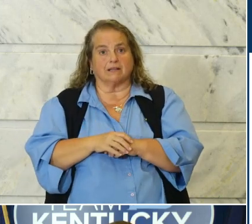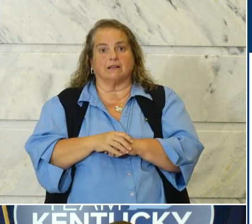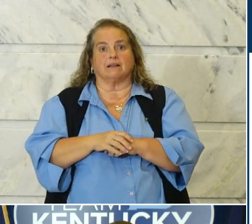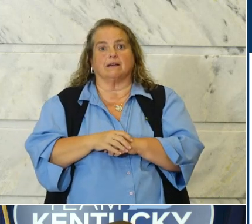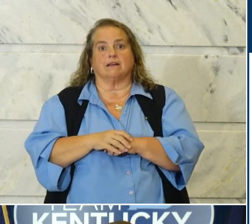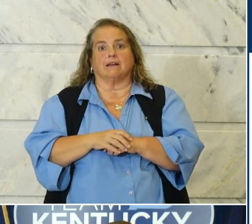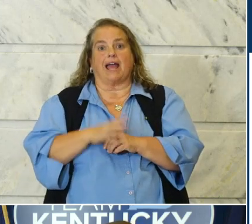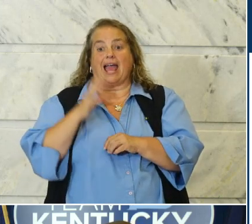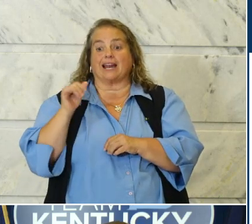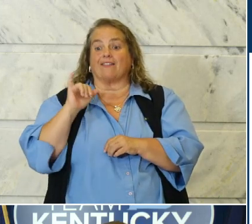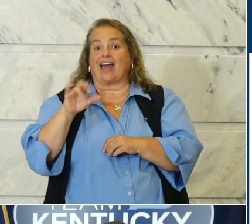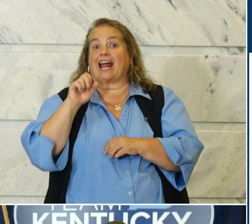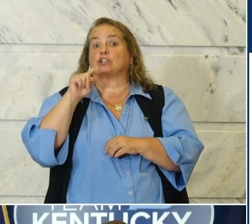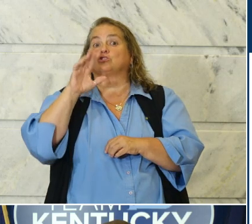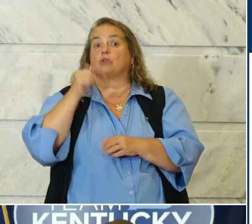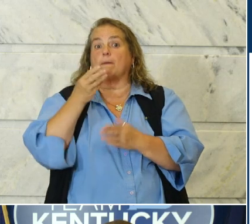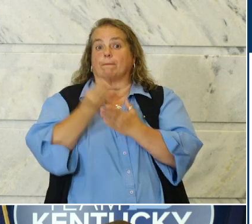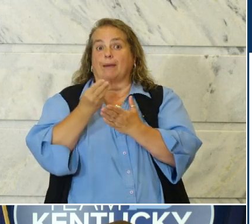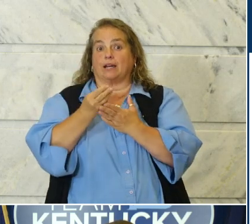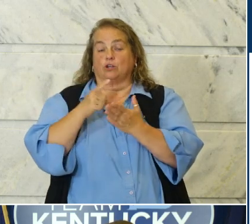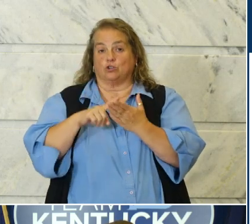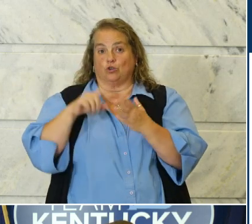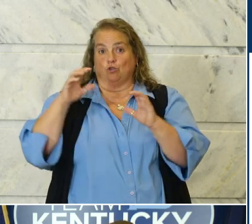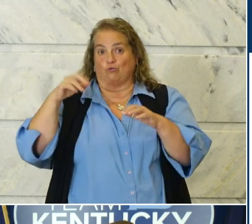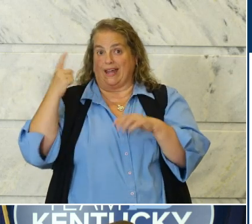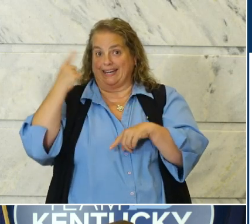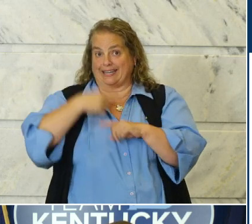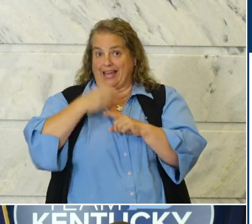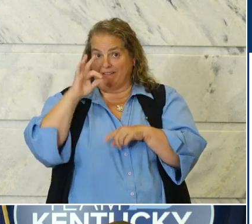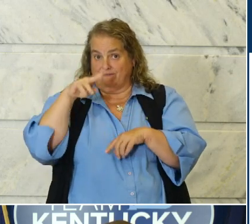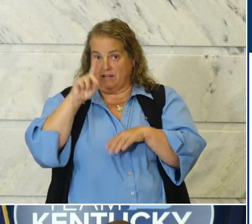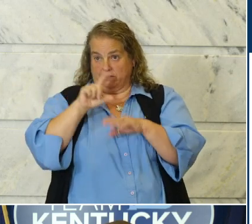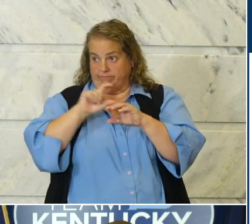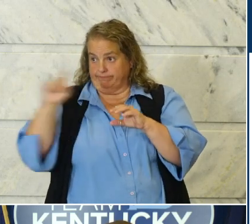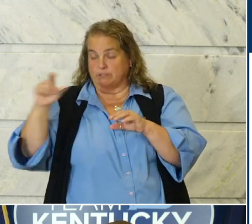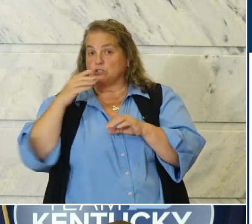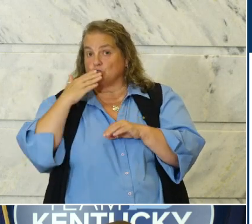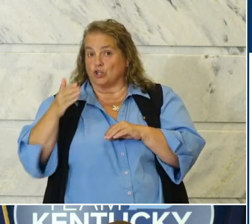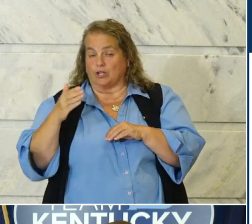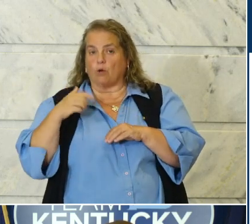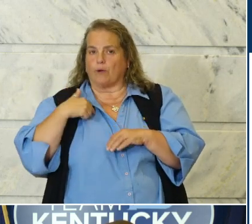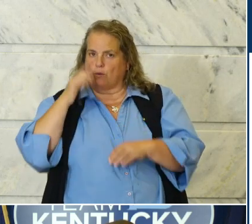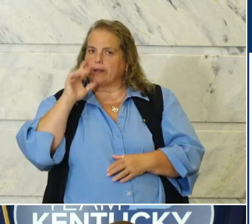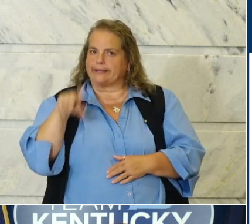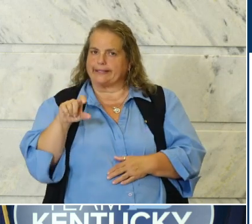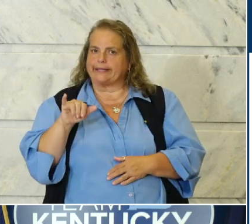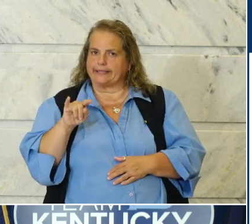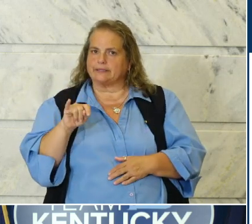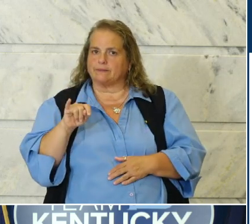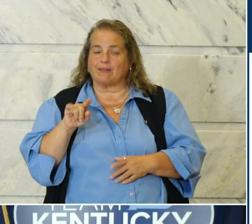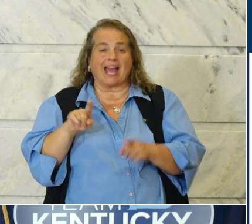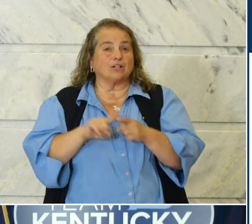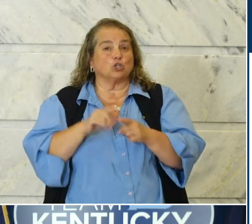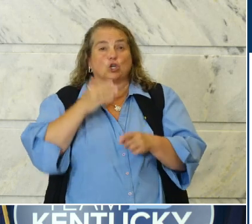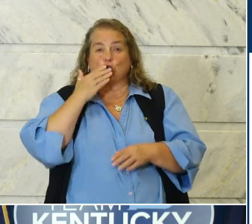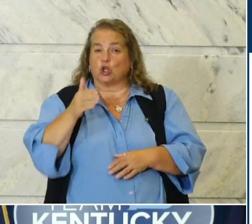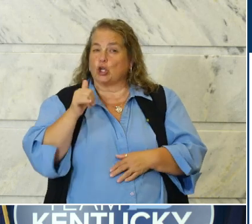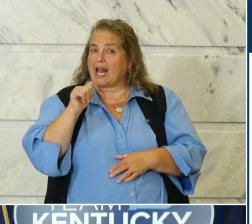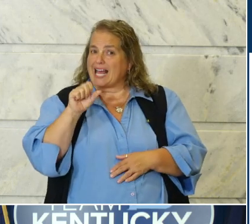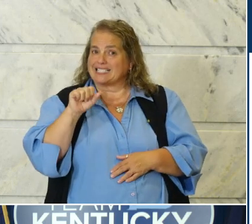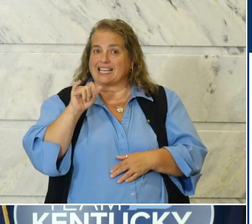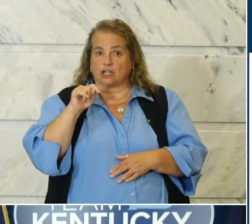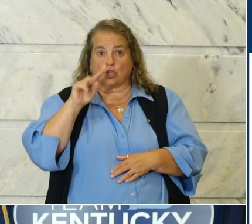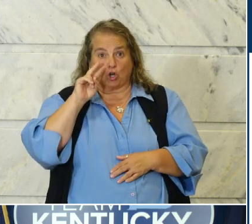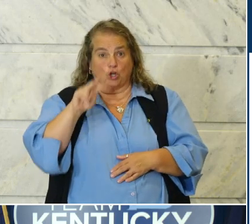to the rainy day fund is good because we're going to need it. As good as this looks, next year looks just as